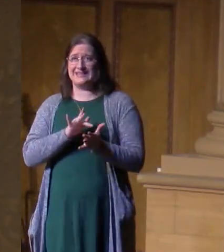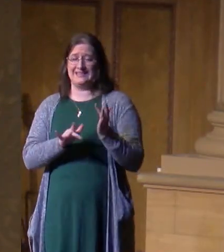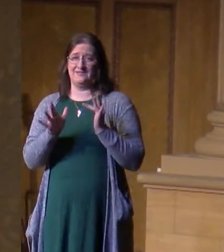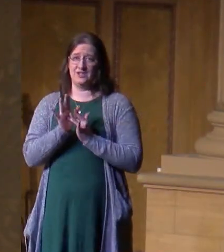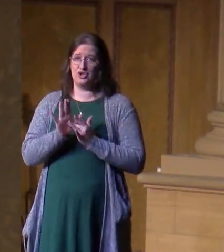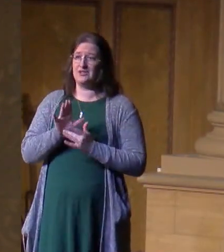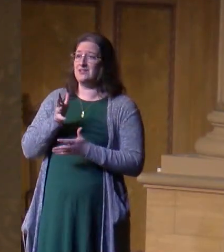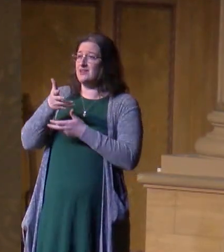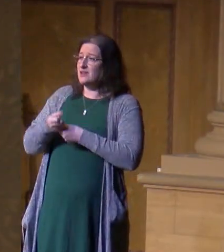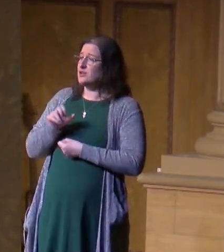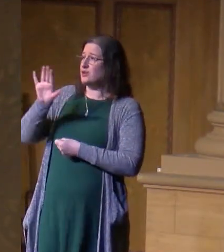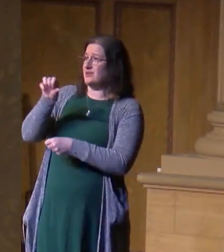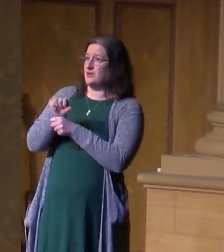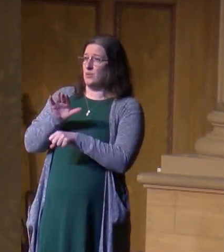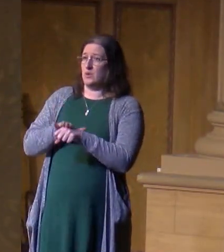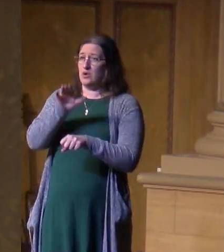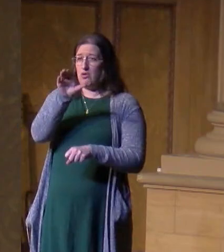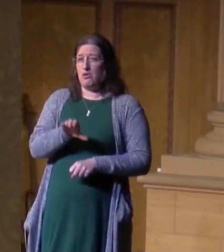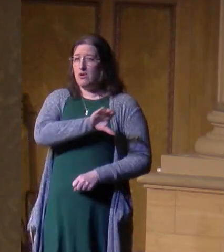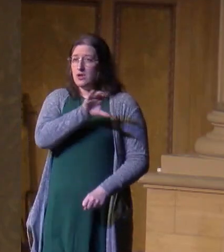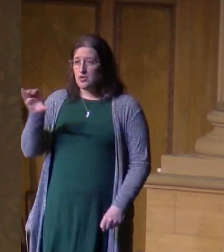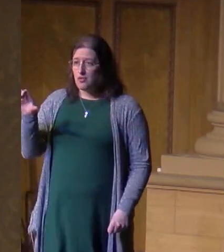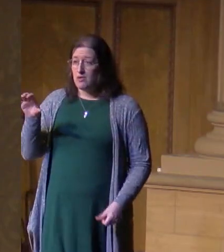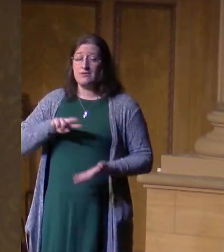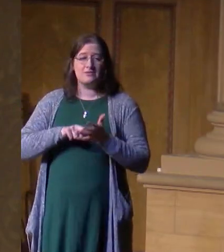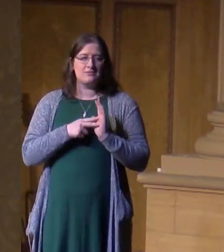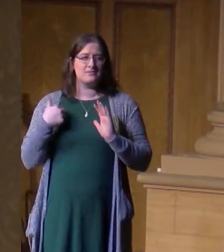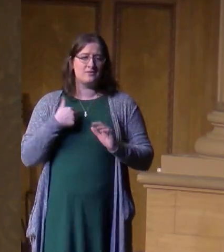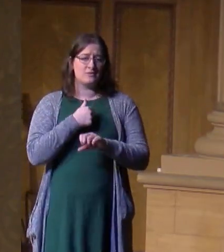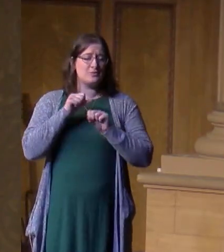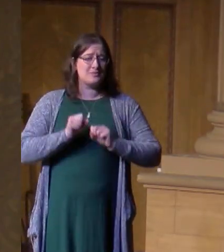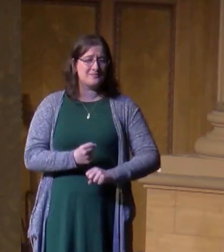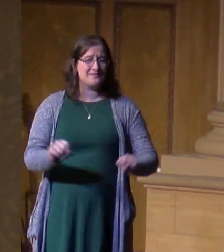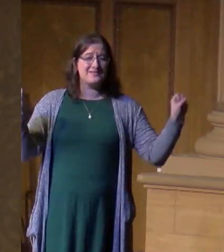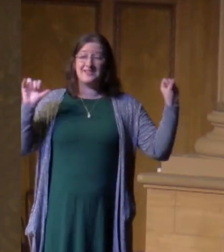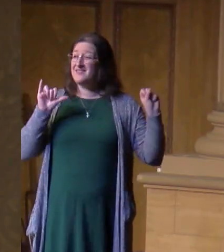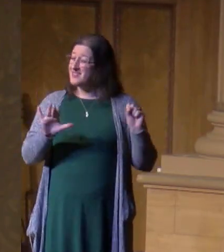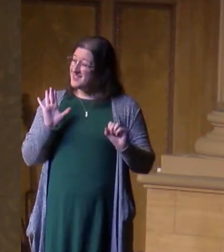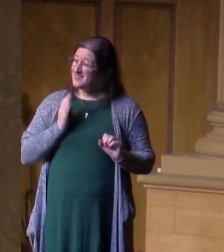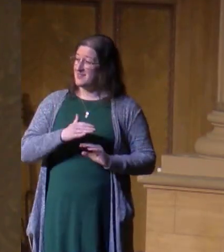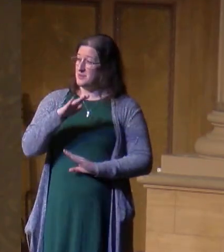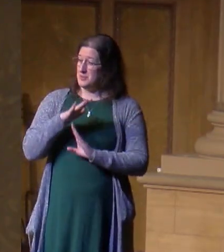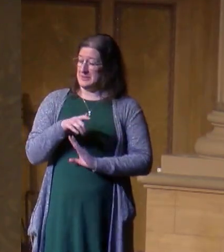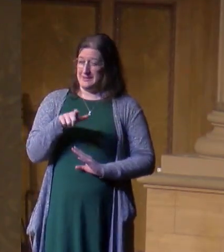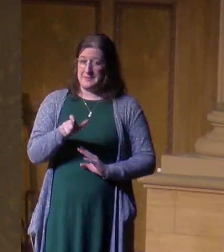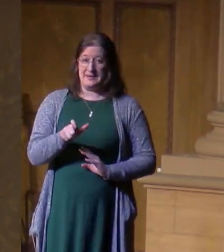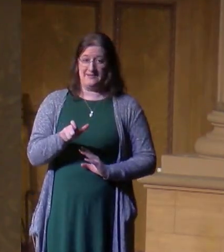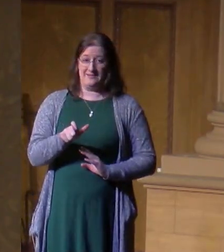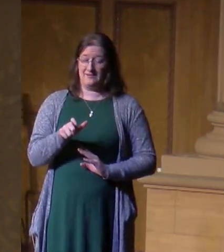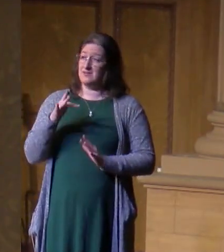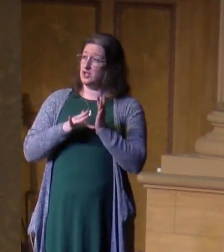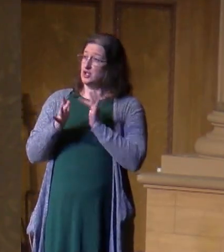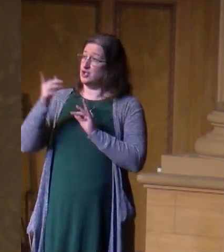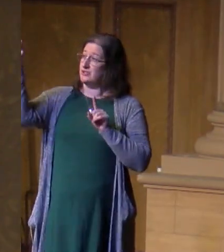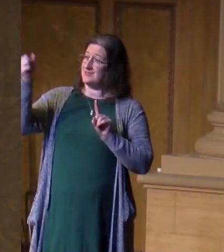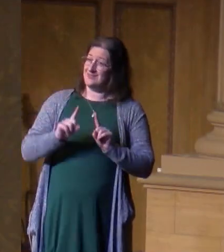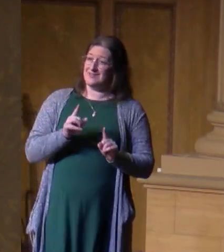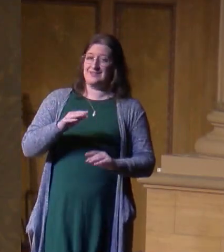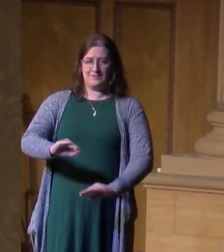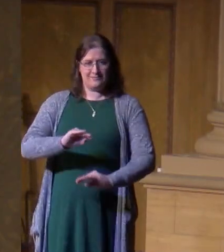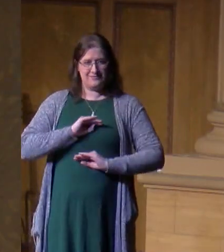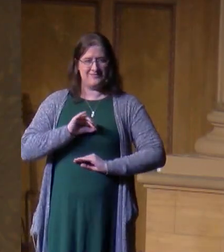for you, you can be saved. It's your greatest need. And Jesus came to meet that need for you and me.